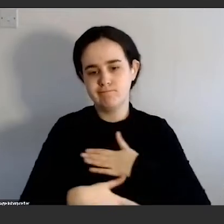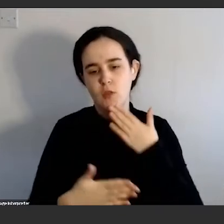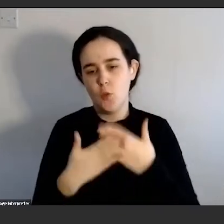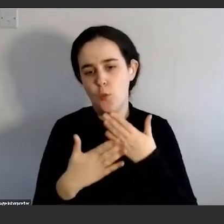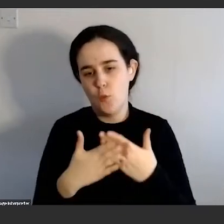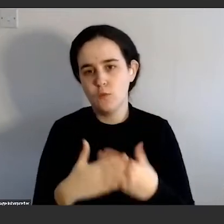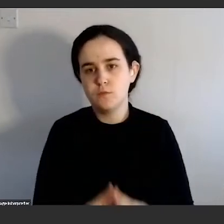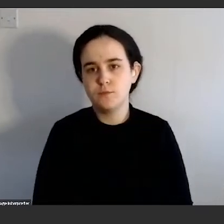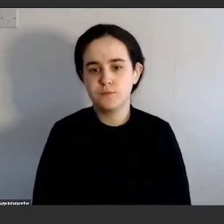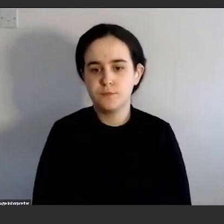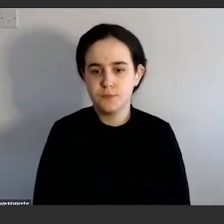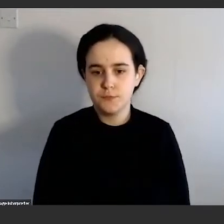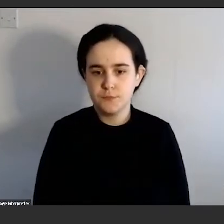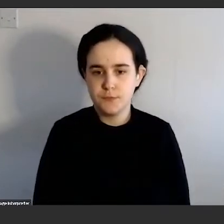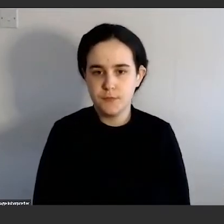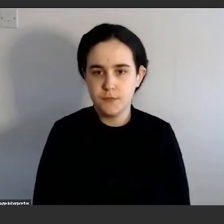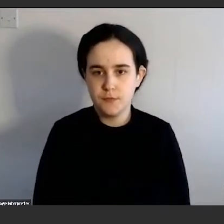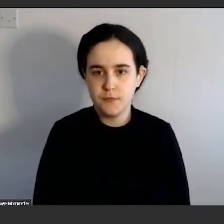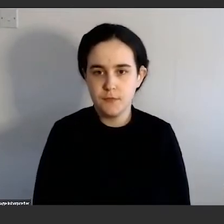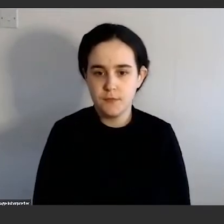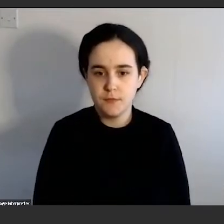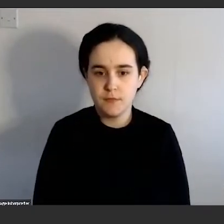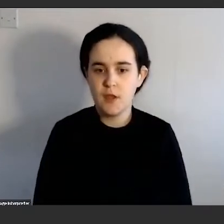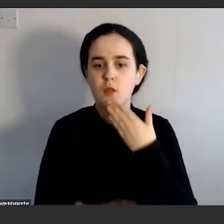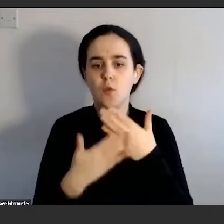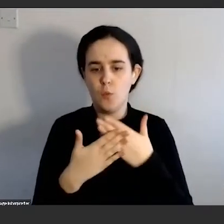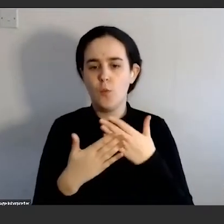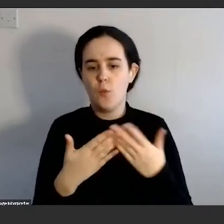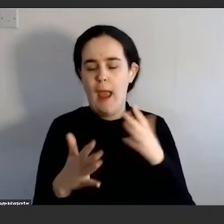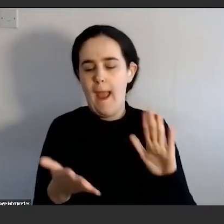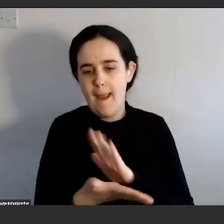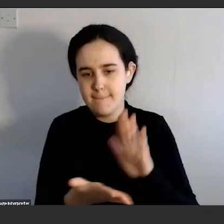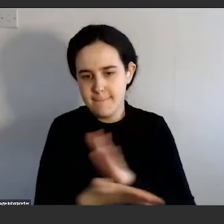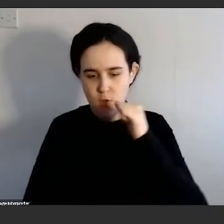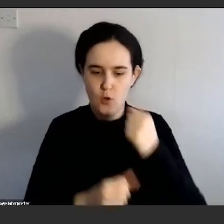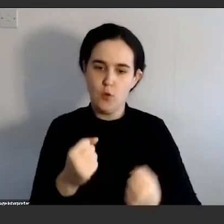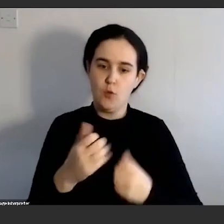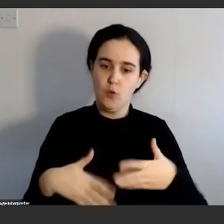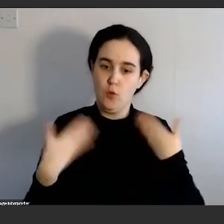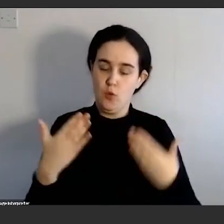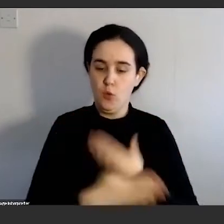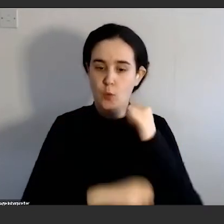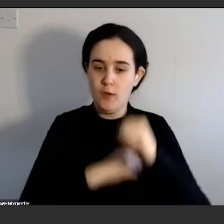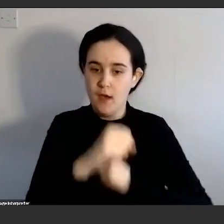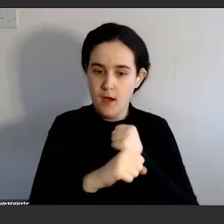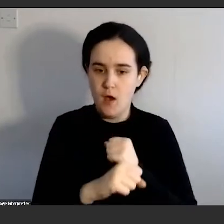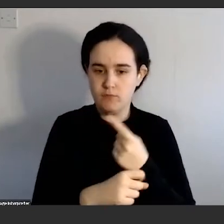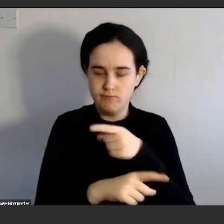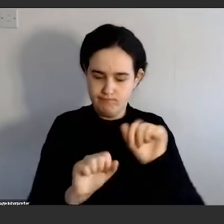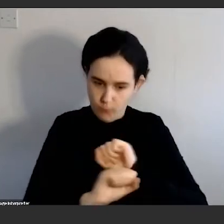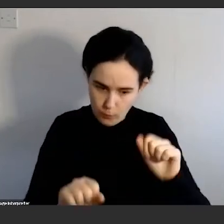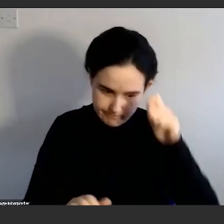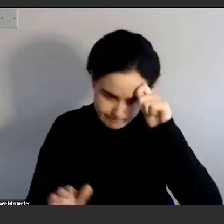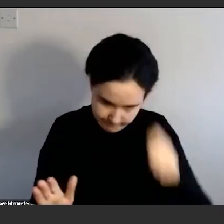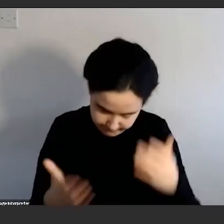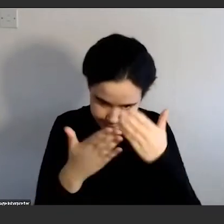Year. Your Excellency, Prime Minister Jonas Gahr Sture, Your Excellency, Minister